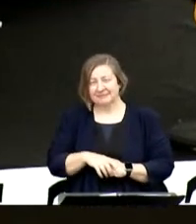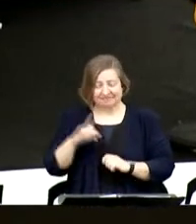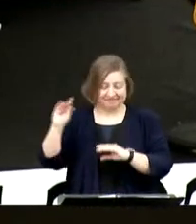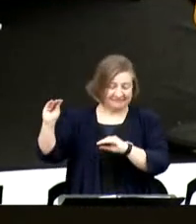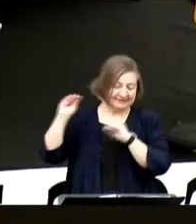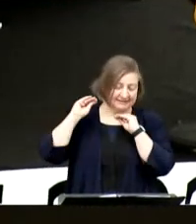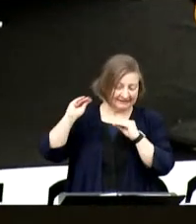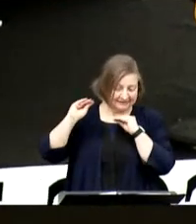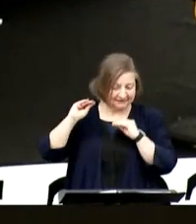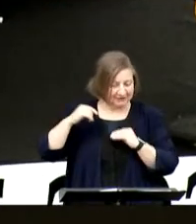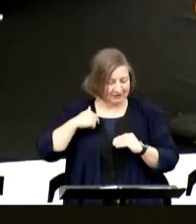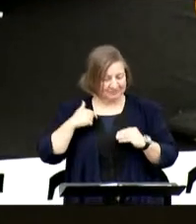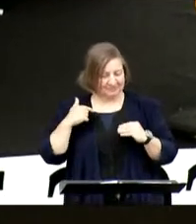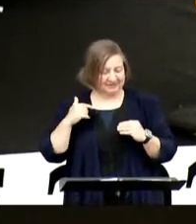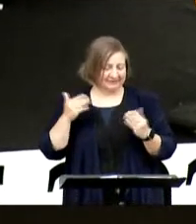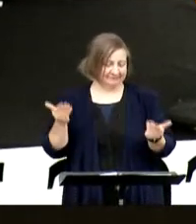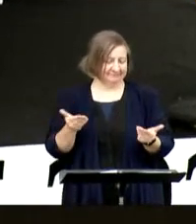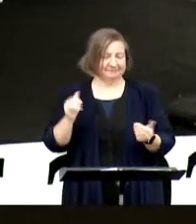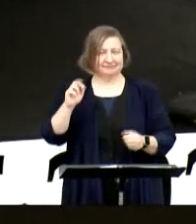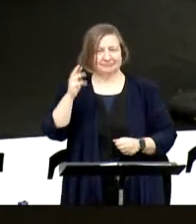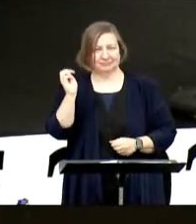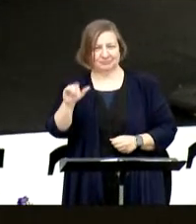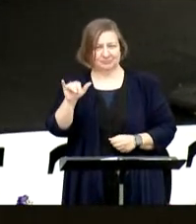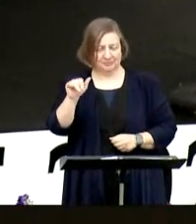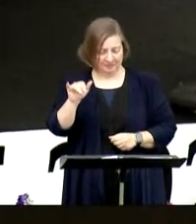for teaching me at Archway